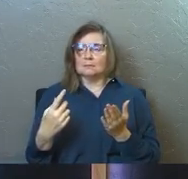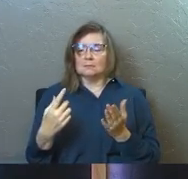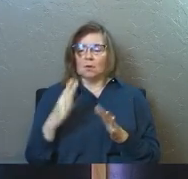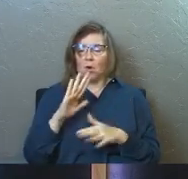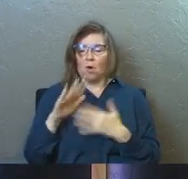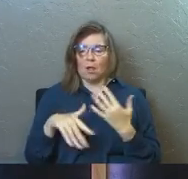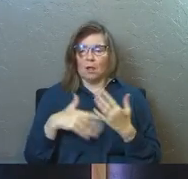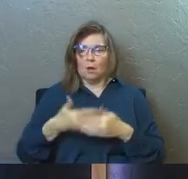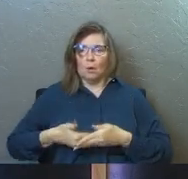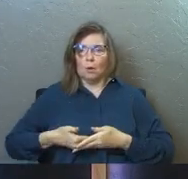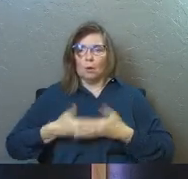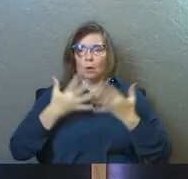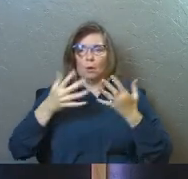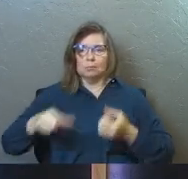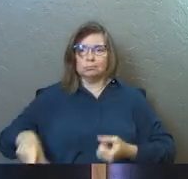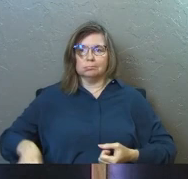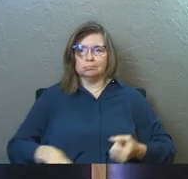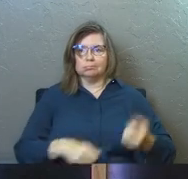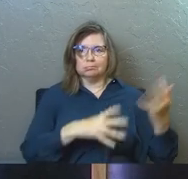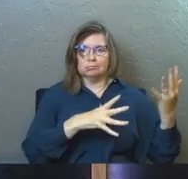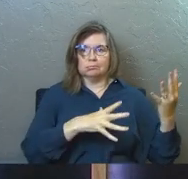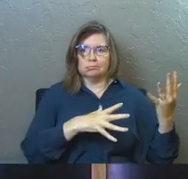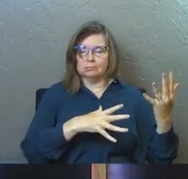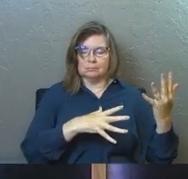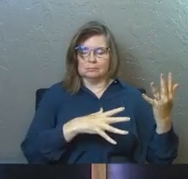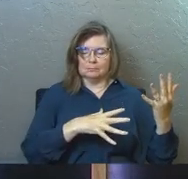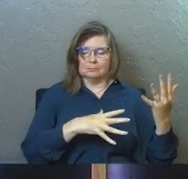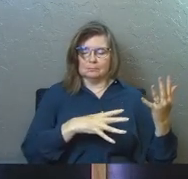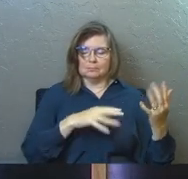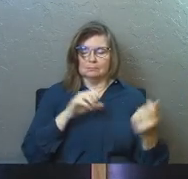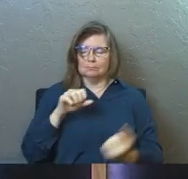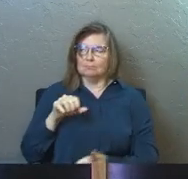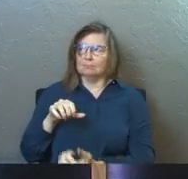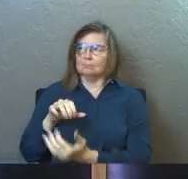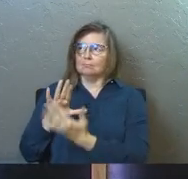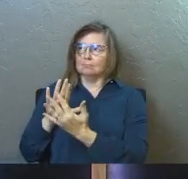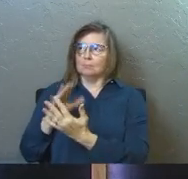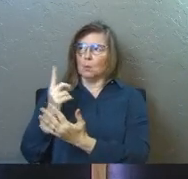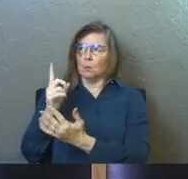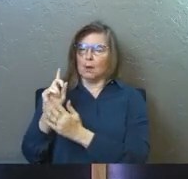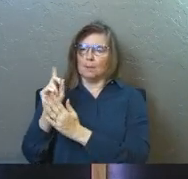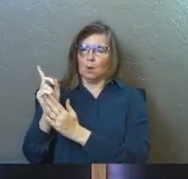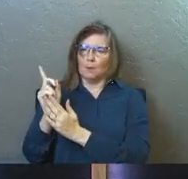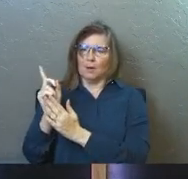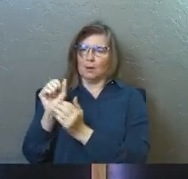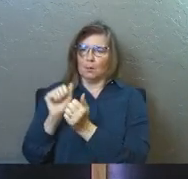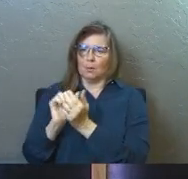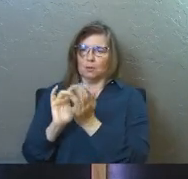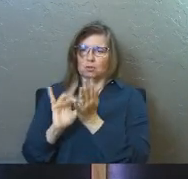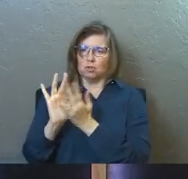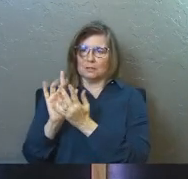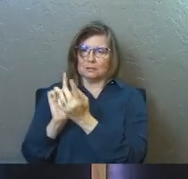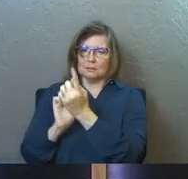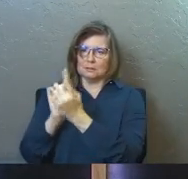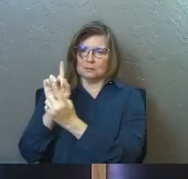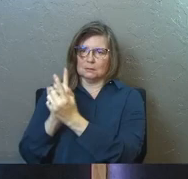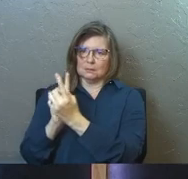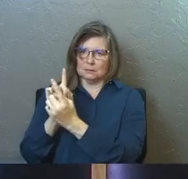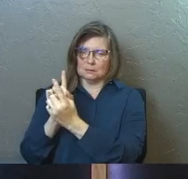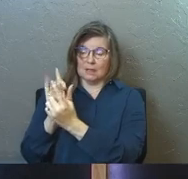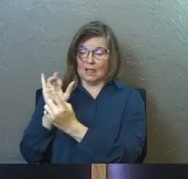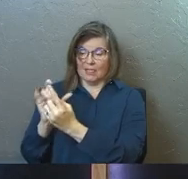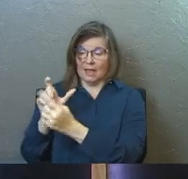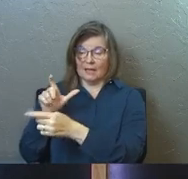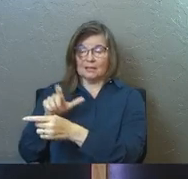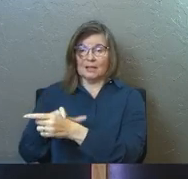takes all of it away and says there will be a moment and it'll just be you and it'll just be him. And when